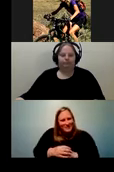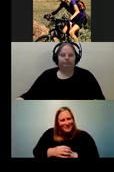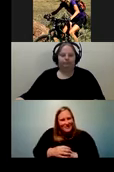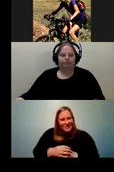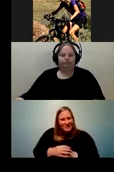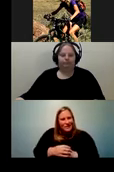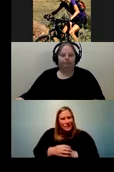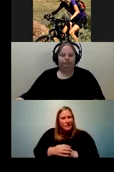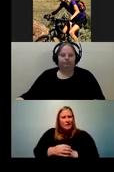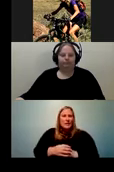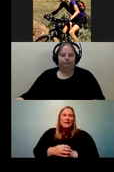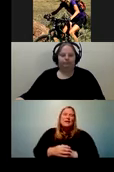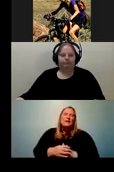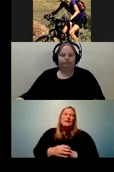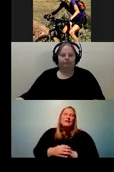in real life here